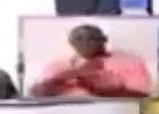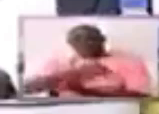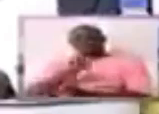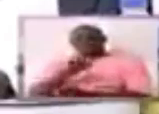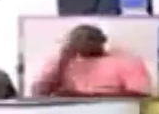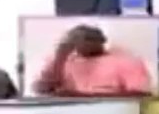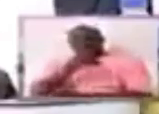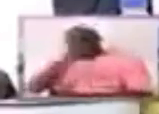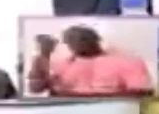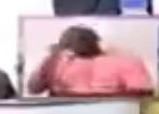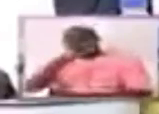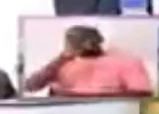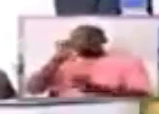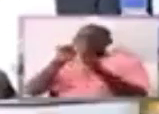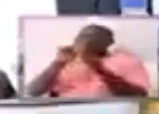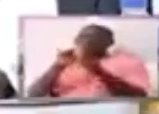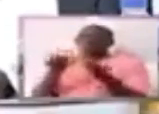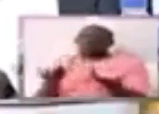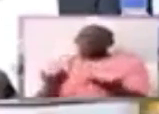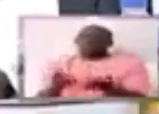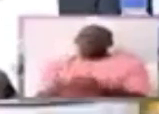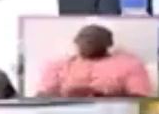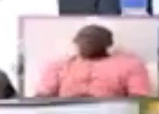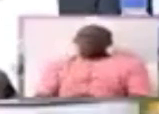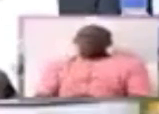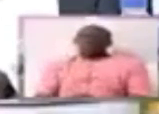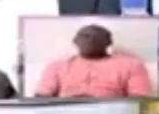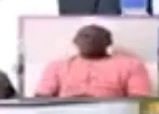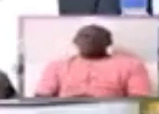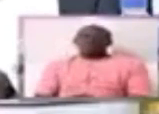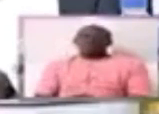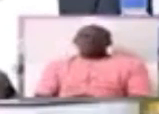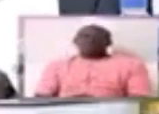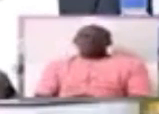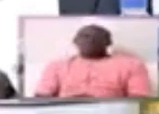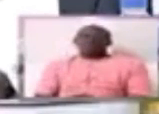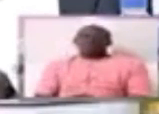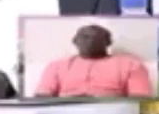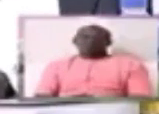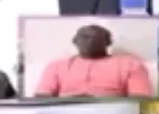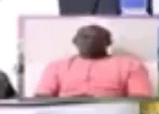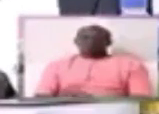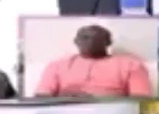Propose or propose? I don't know which you are talking. I am sorry, my accent is a bit deep. Yes. But